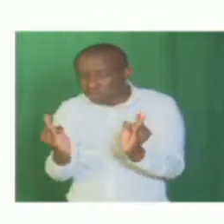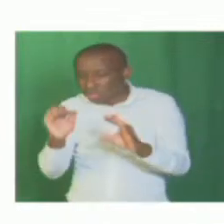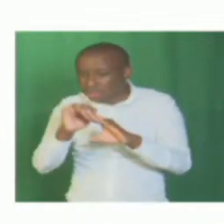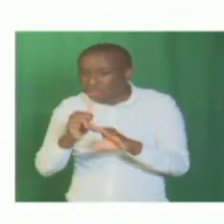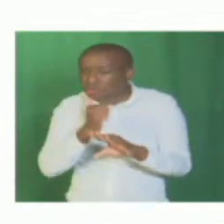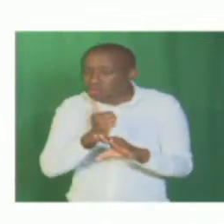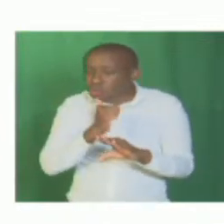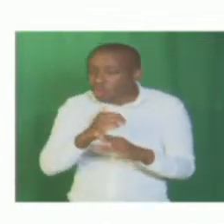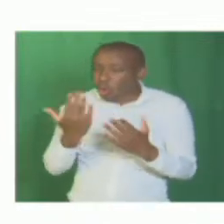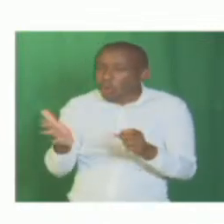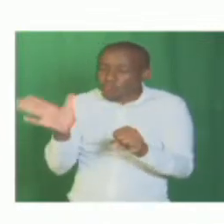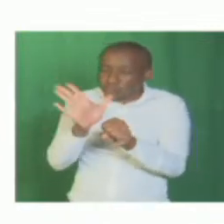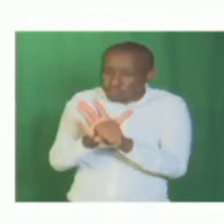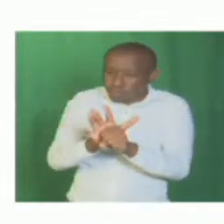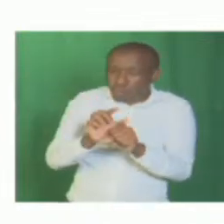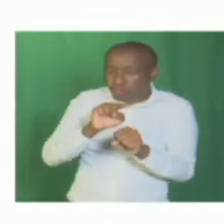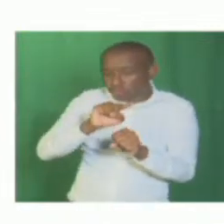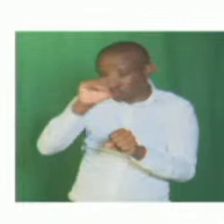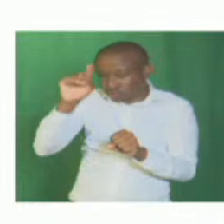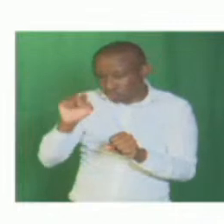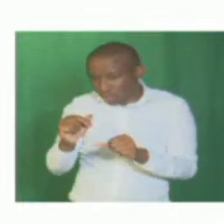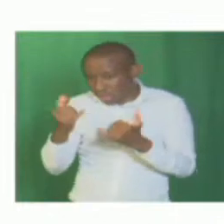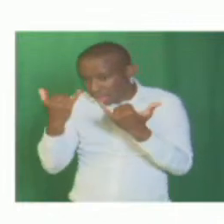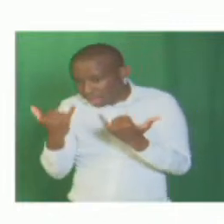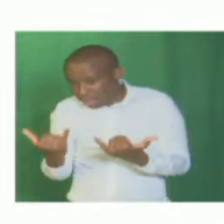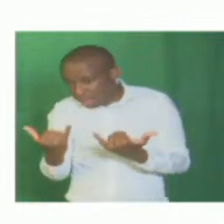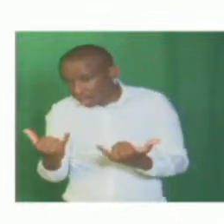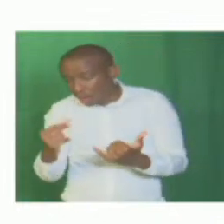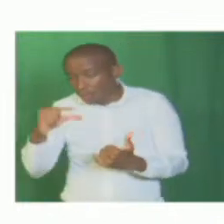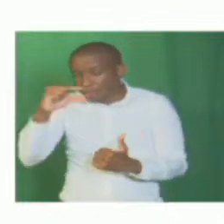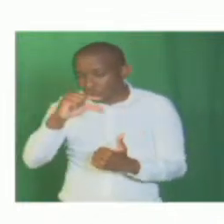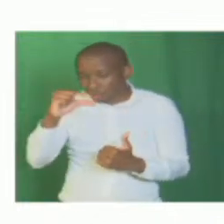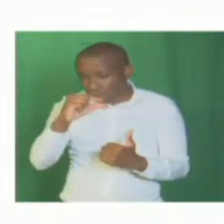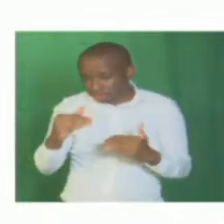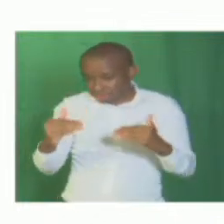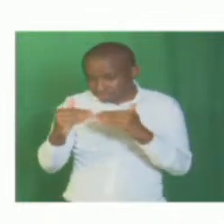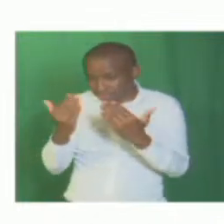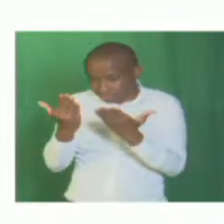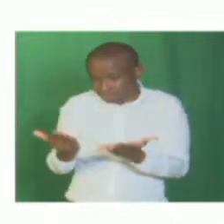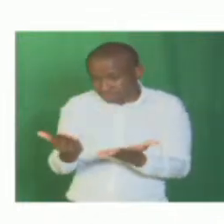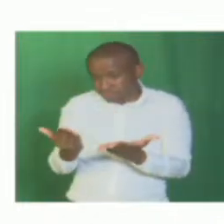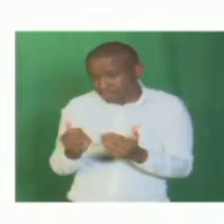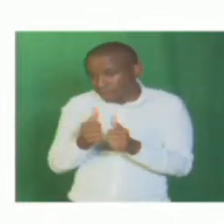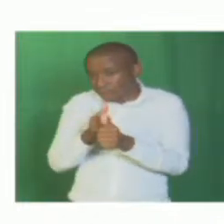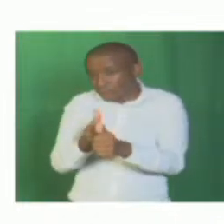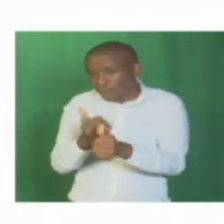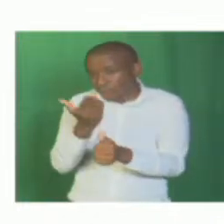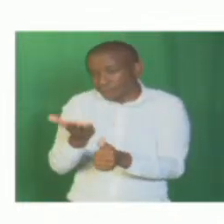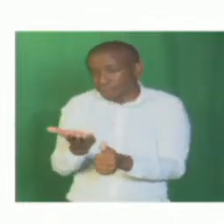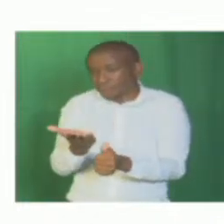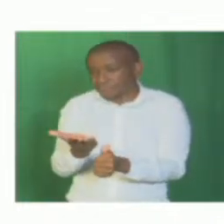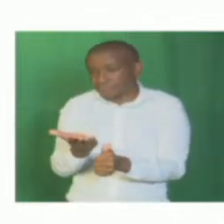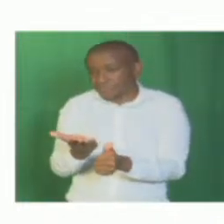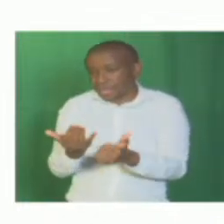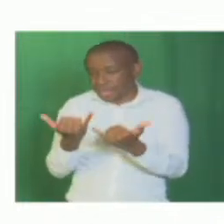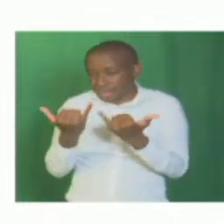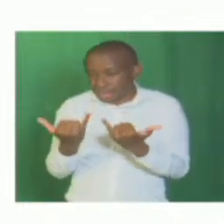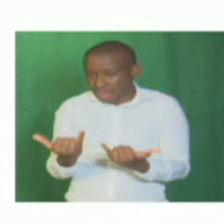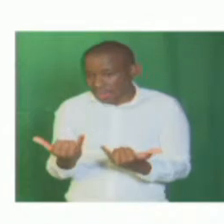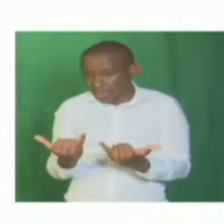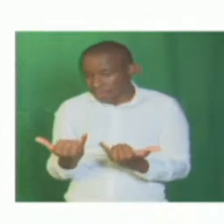completing a square, you can use the quadratic equation, which is what we have here. You can